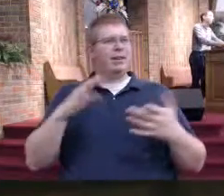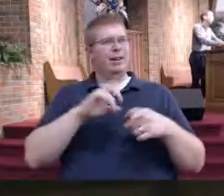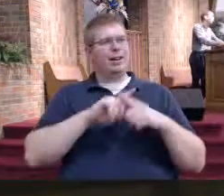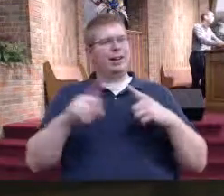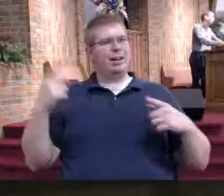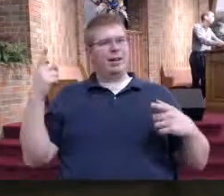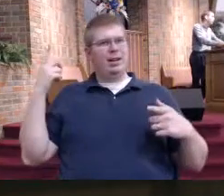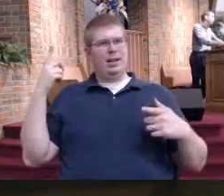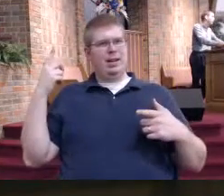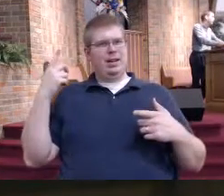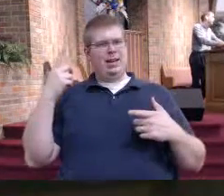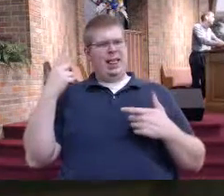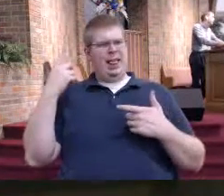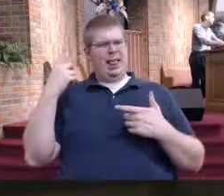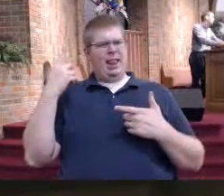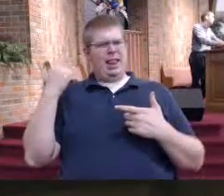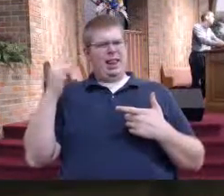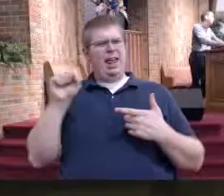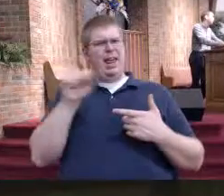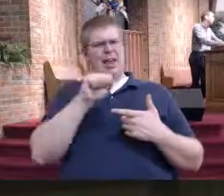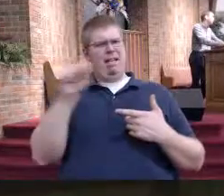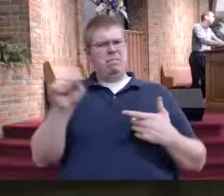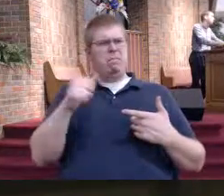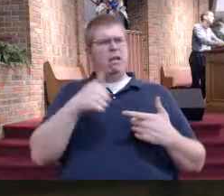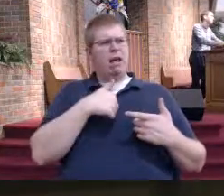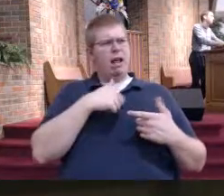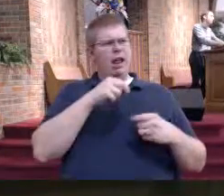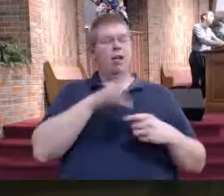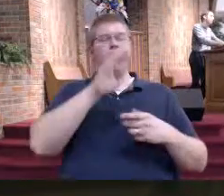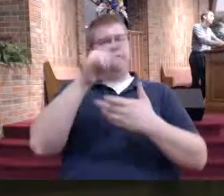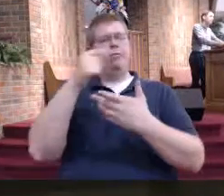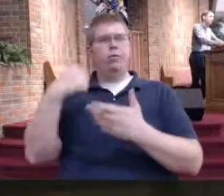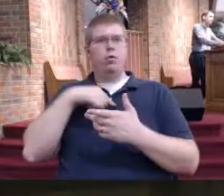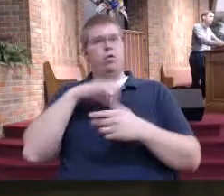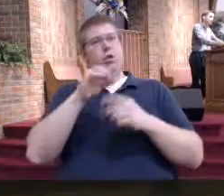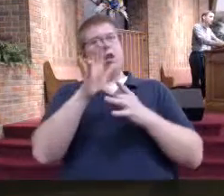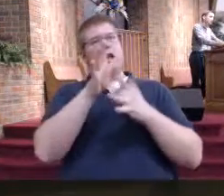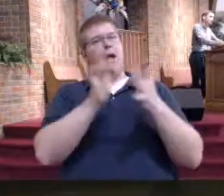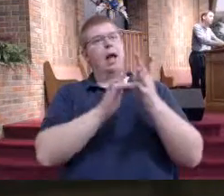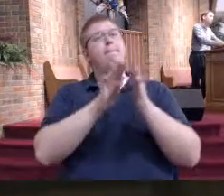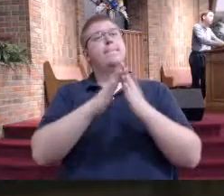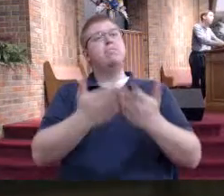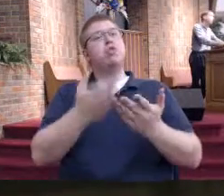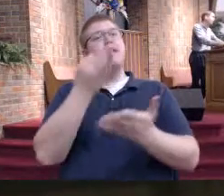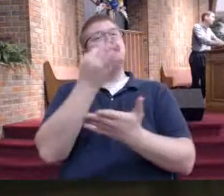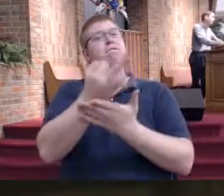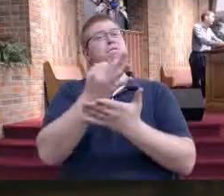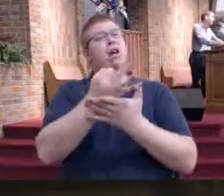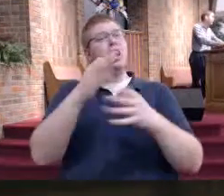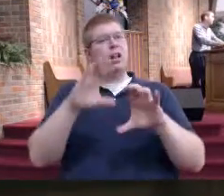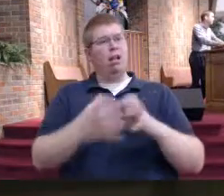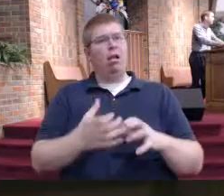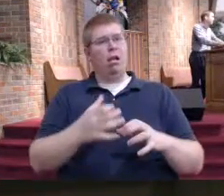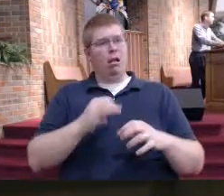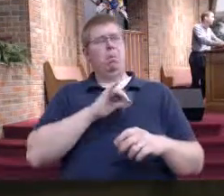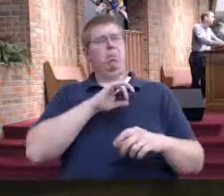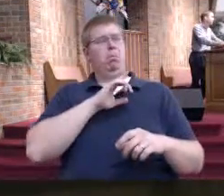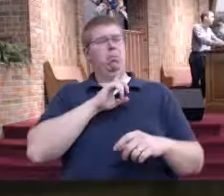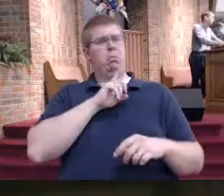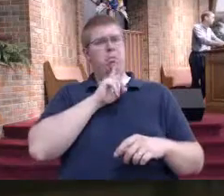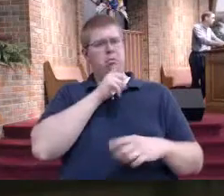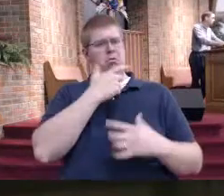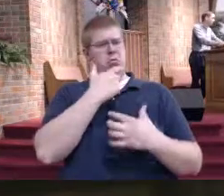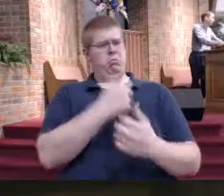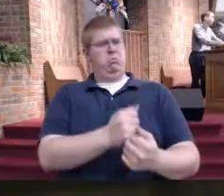Last quarter, we were in a biblical finance class, and it was a pretty interesting class. It taught